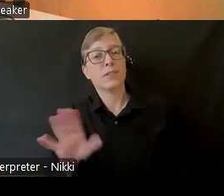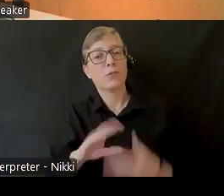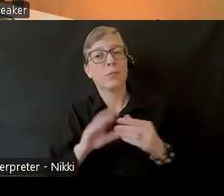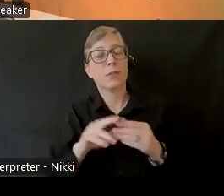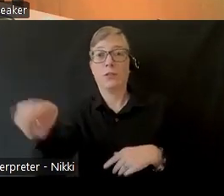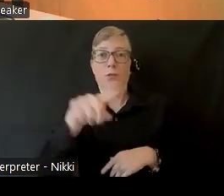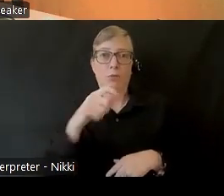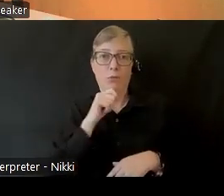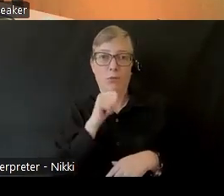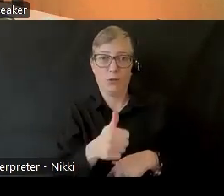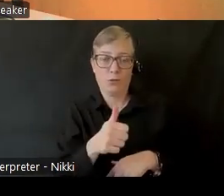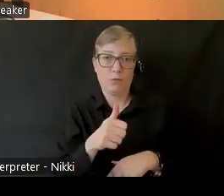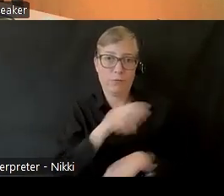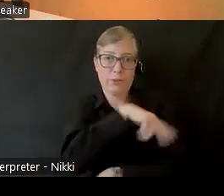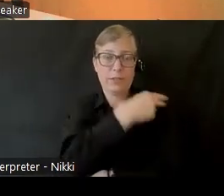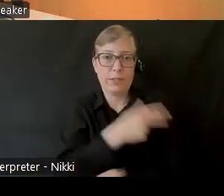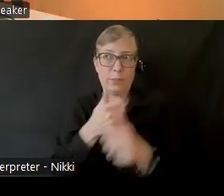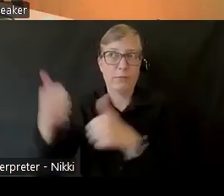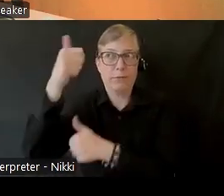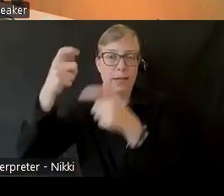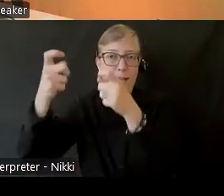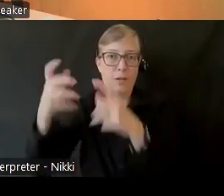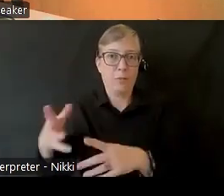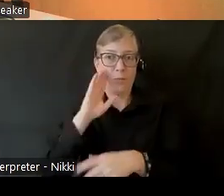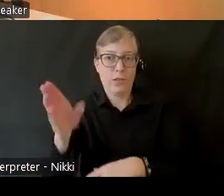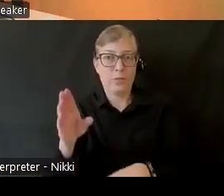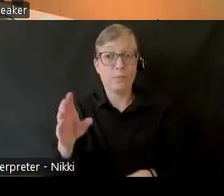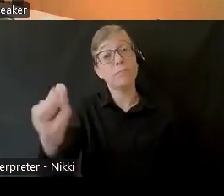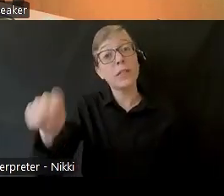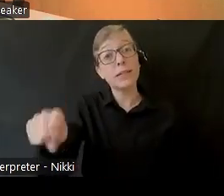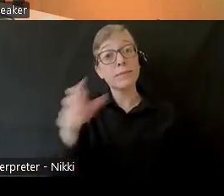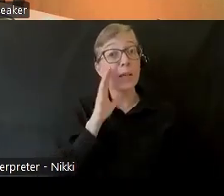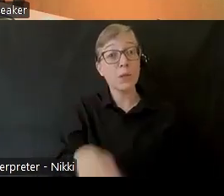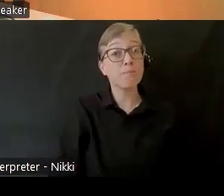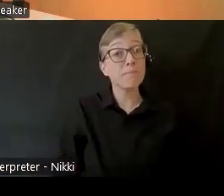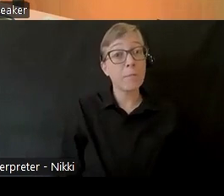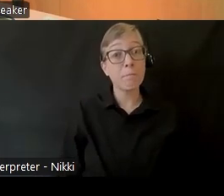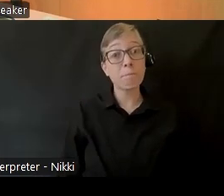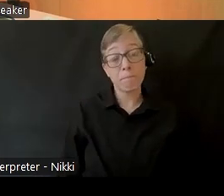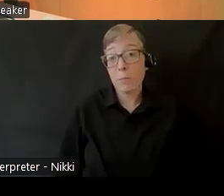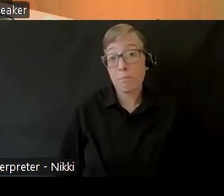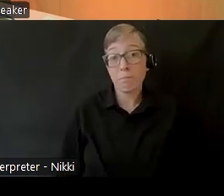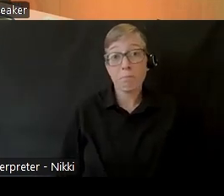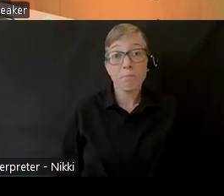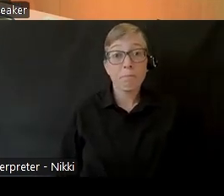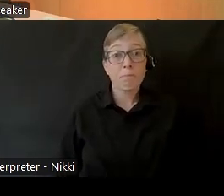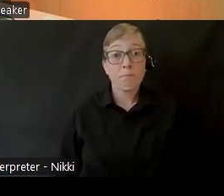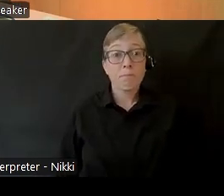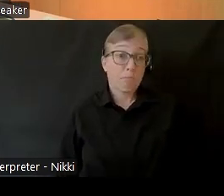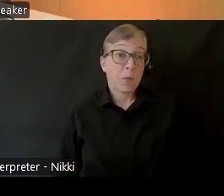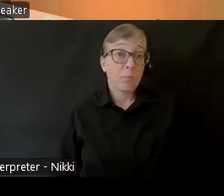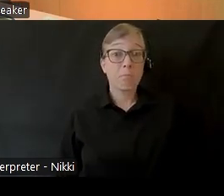Yes. Yeah, they certainly will knock on doors, and yeah, they try to do that because they have to.